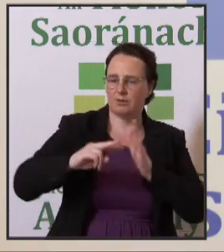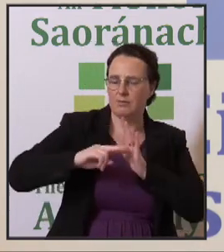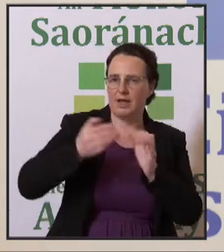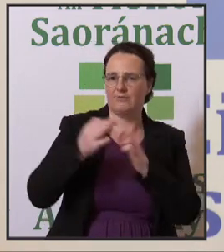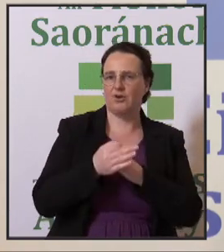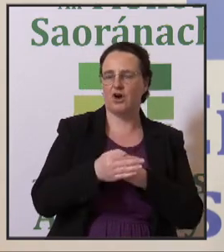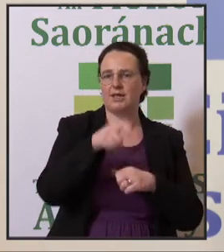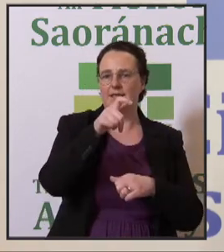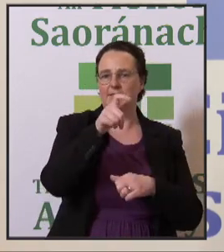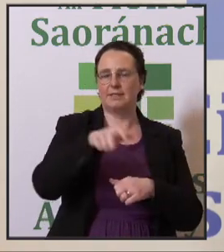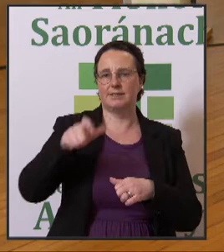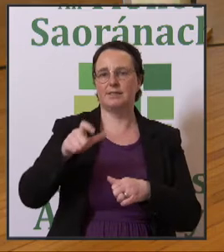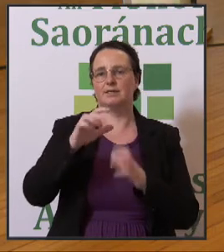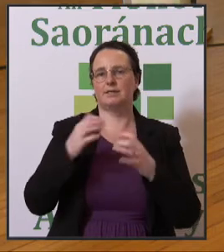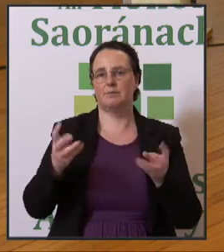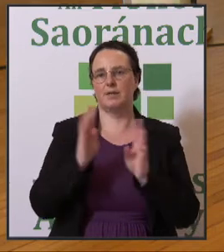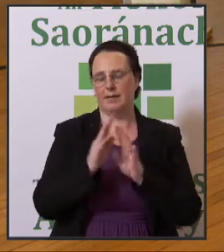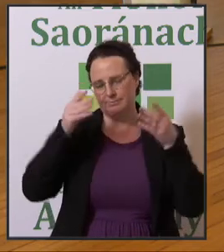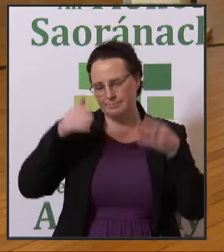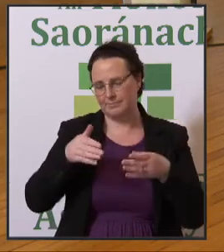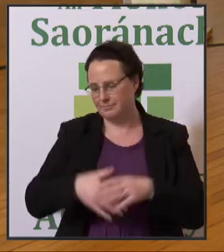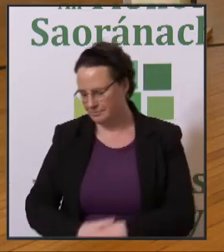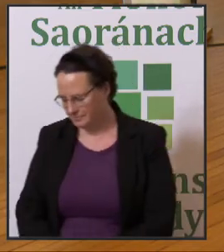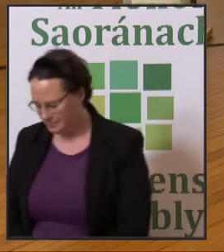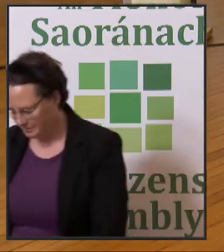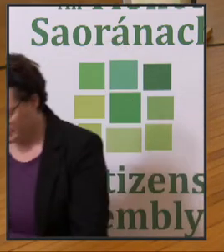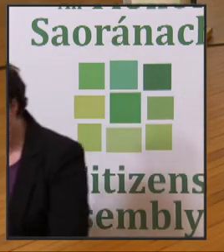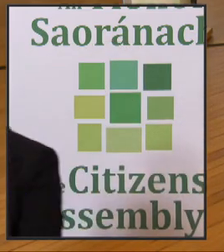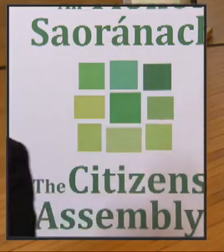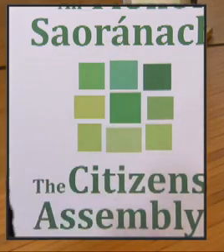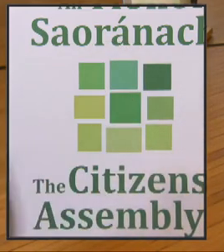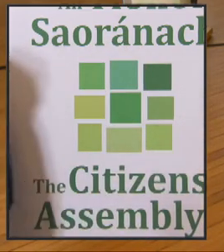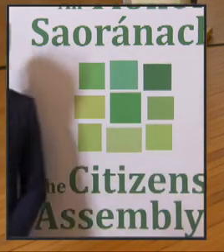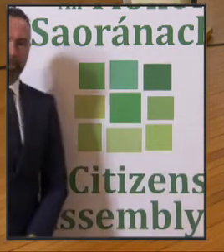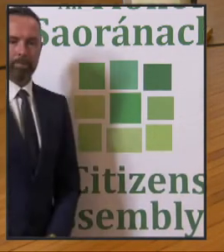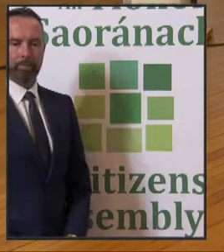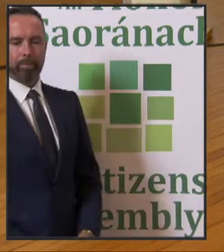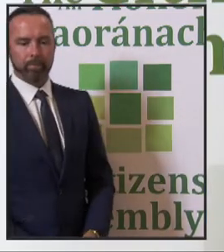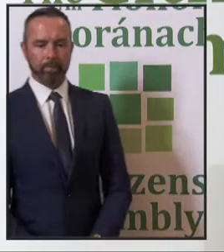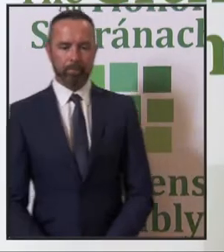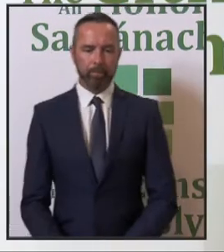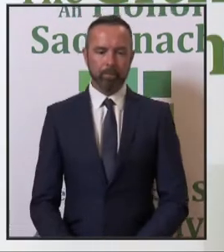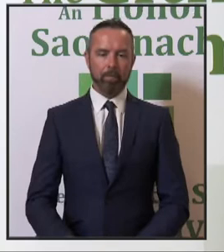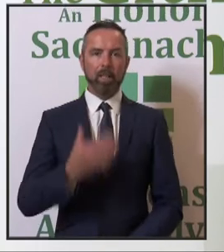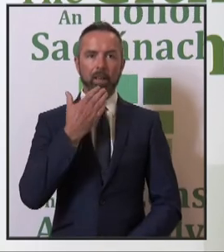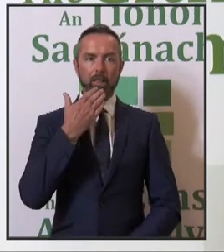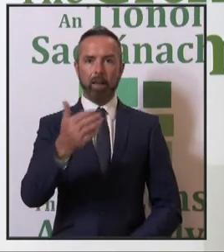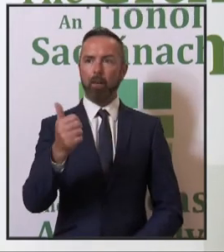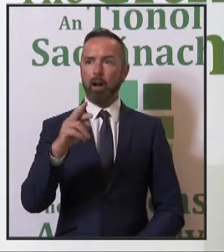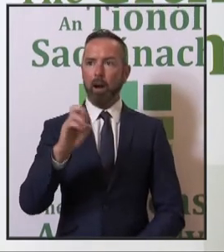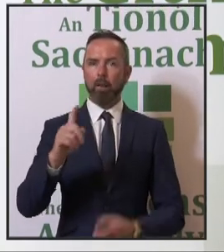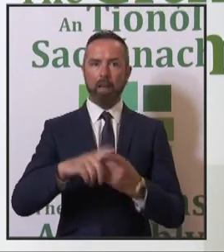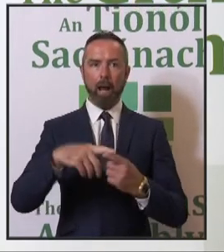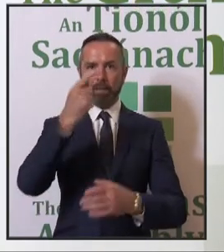for the Citizens' Assembly on Biodiversity Loss. Gurmagat Art, agus Gurmagat Ahishuk, thank you very much for those